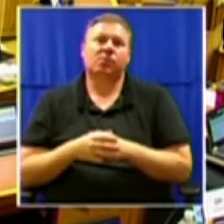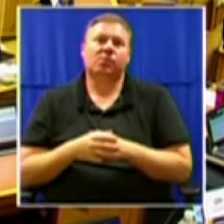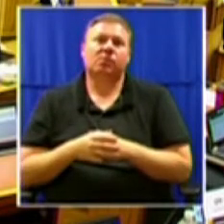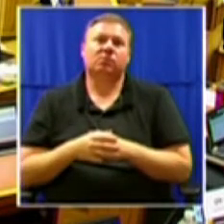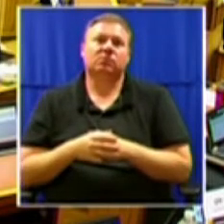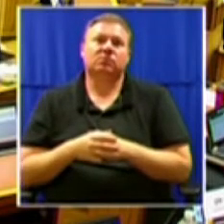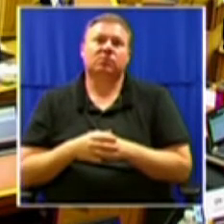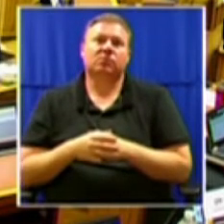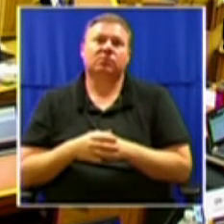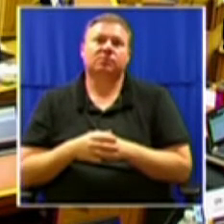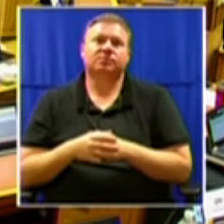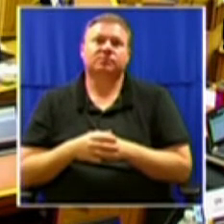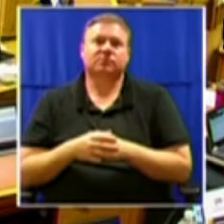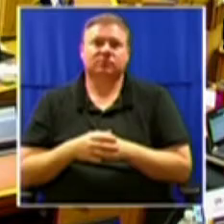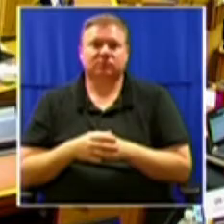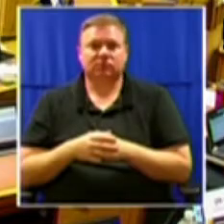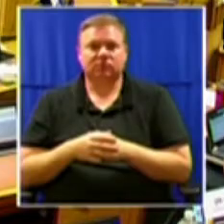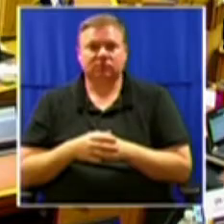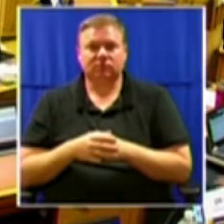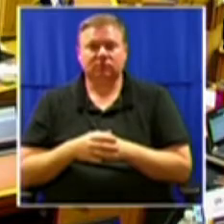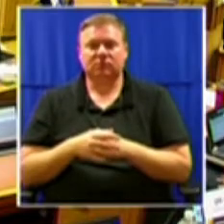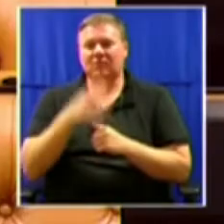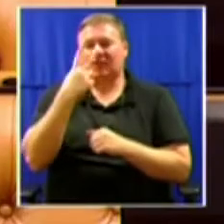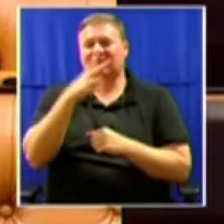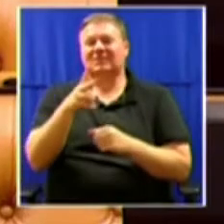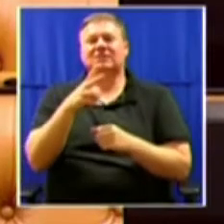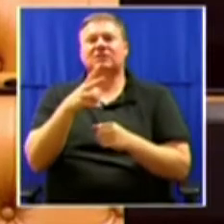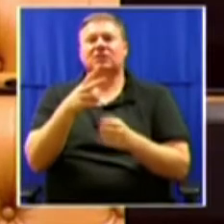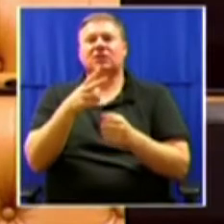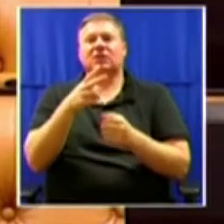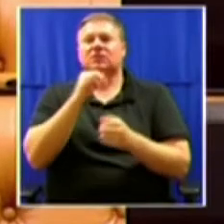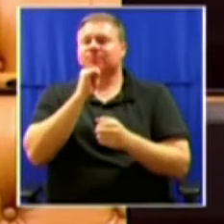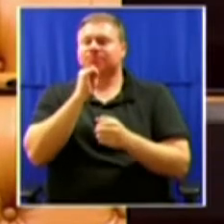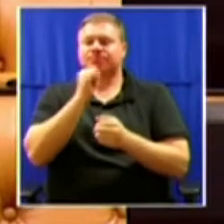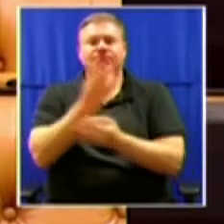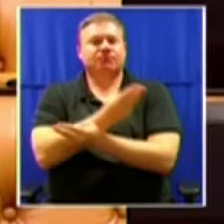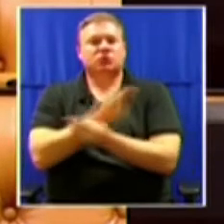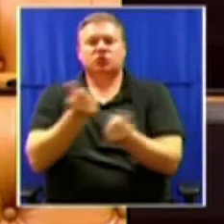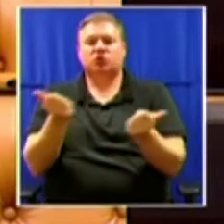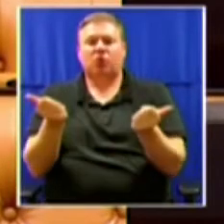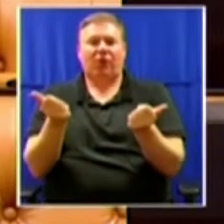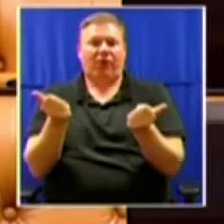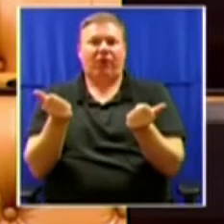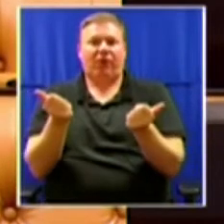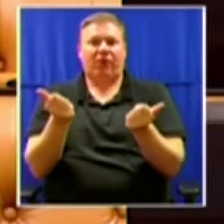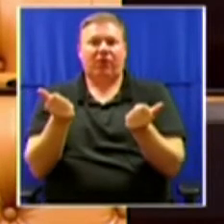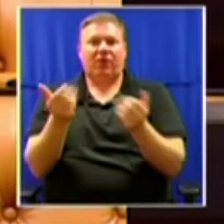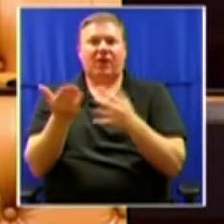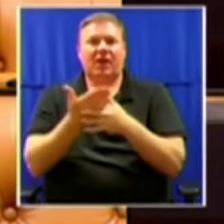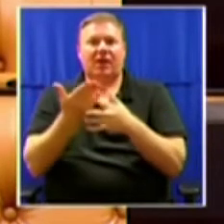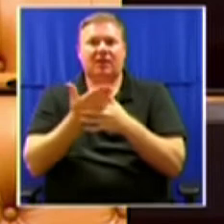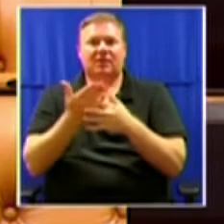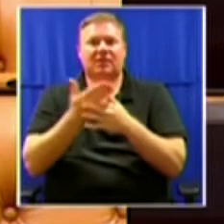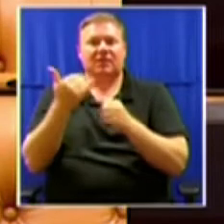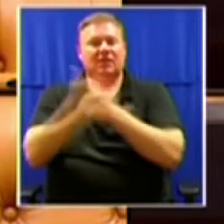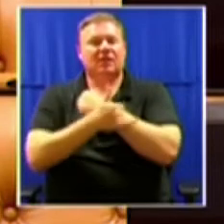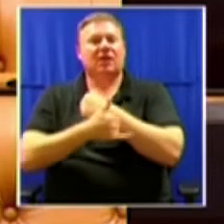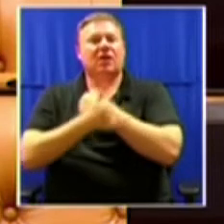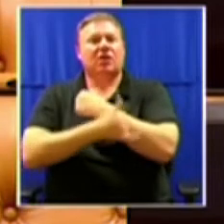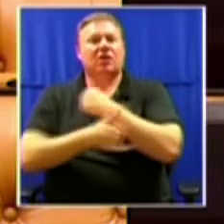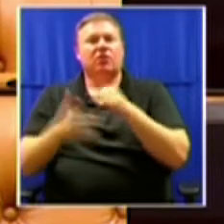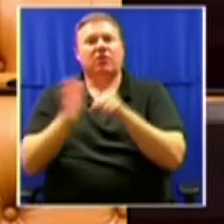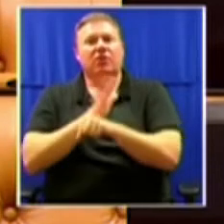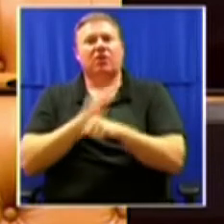that the number of unresolved cases in our case in the country as a whole, that